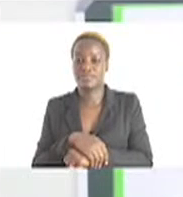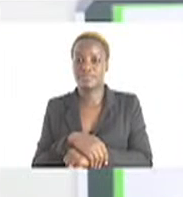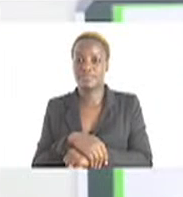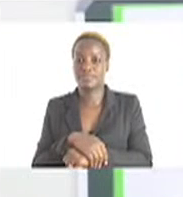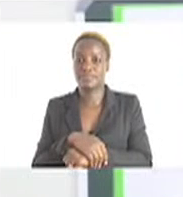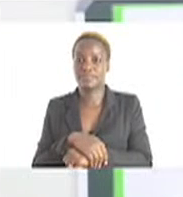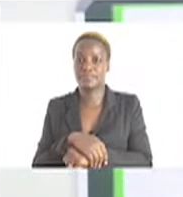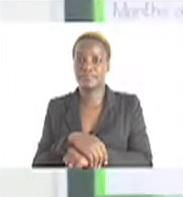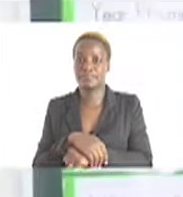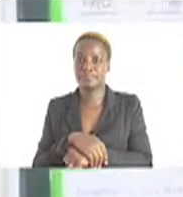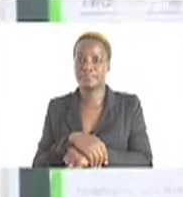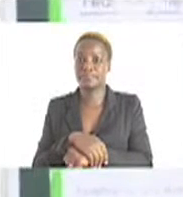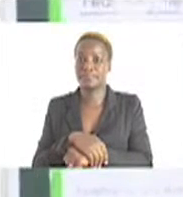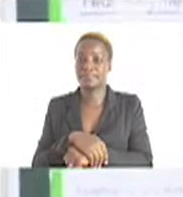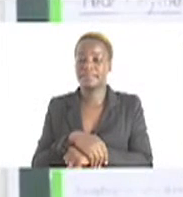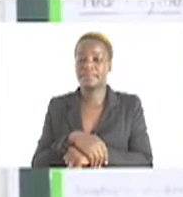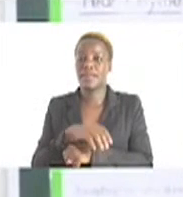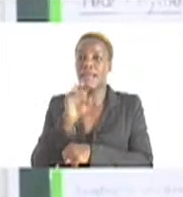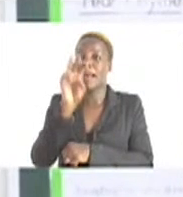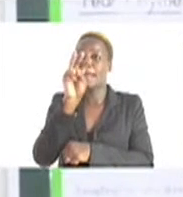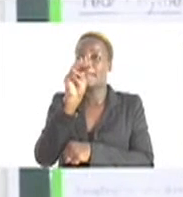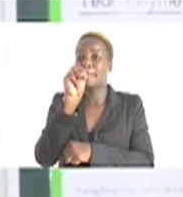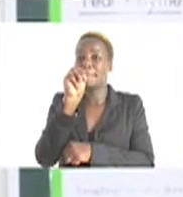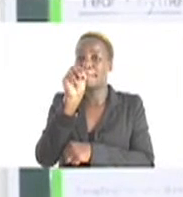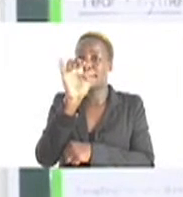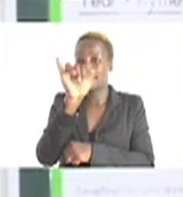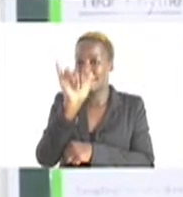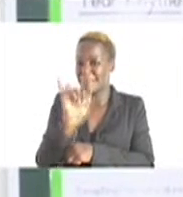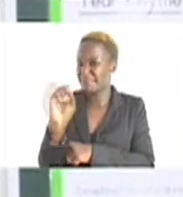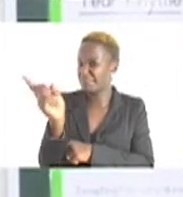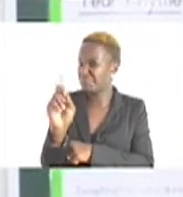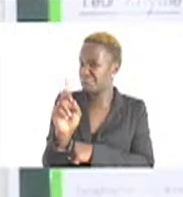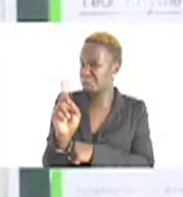Landre, what do you think the 5th month will be? May will be?